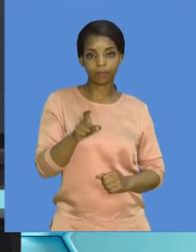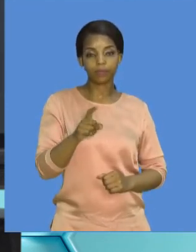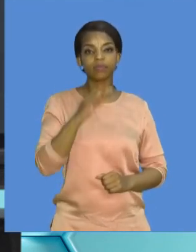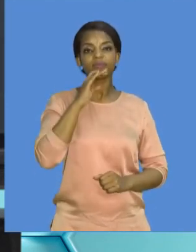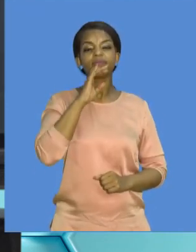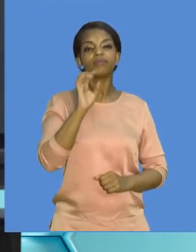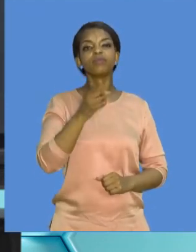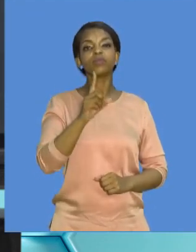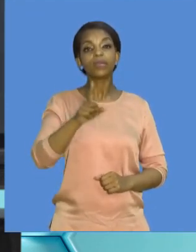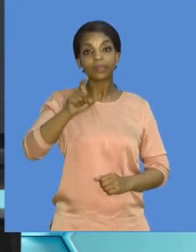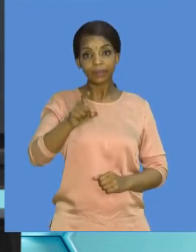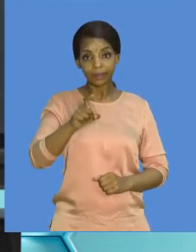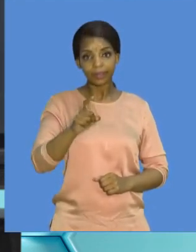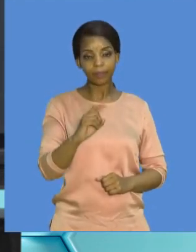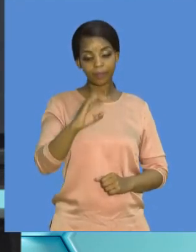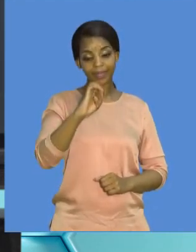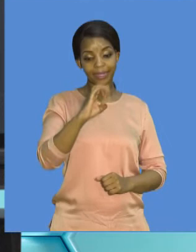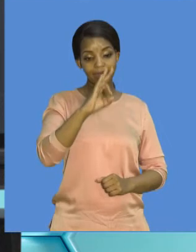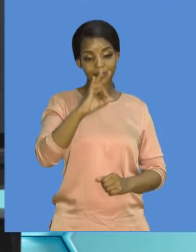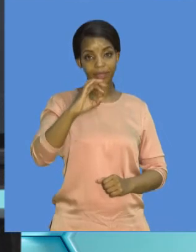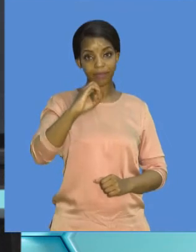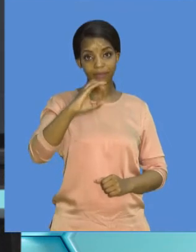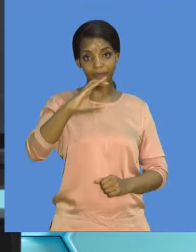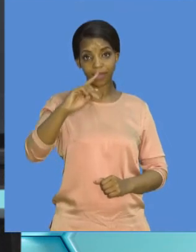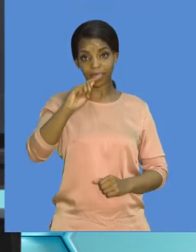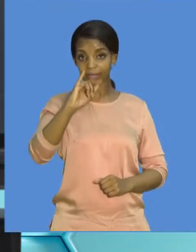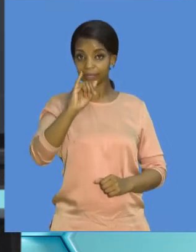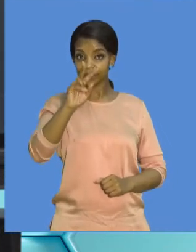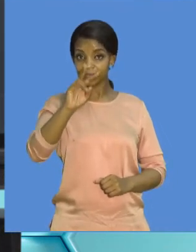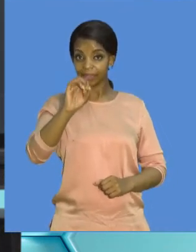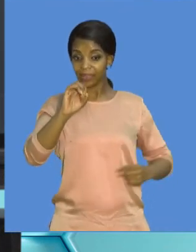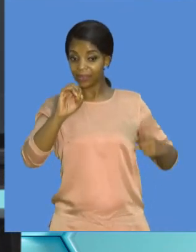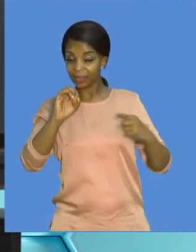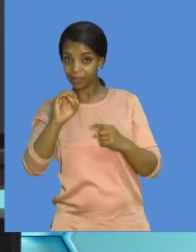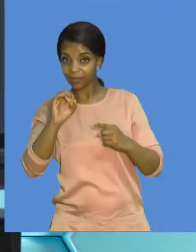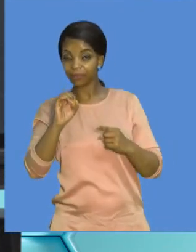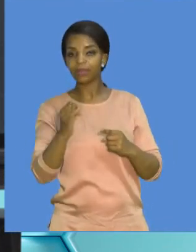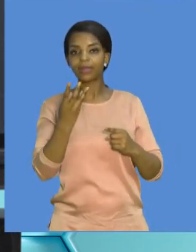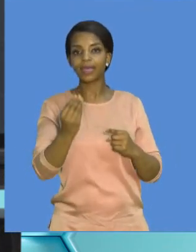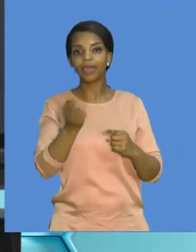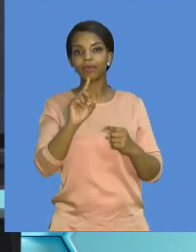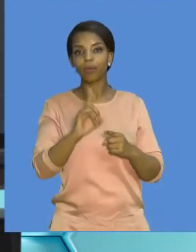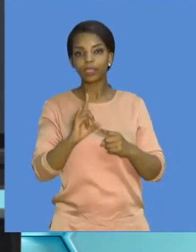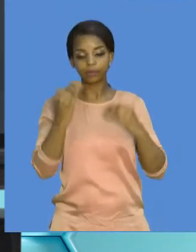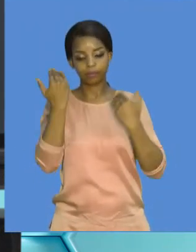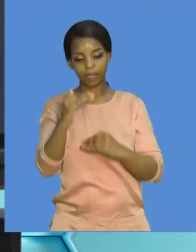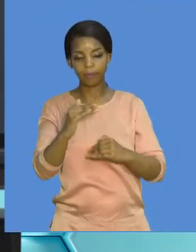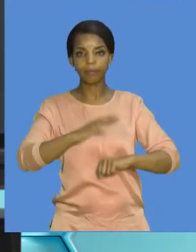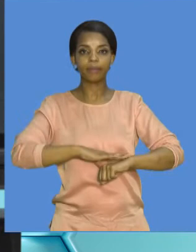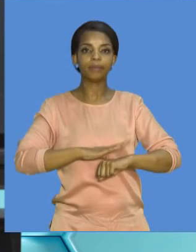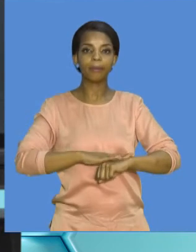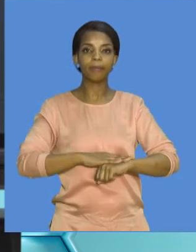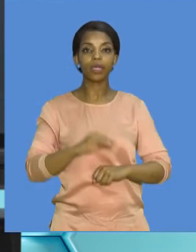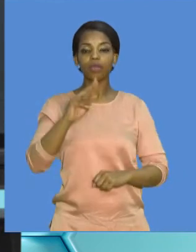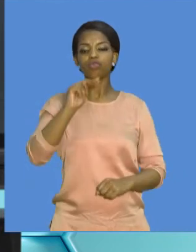the effective interest rate is what you get when you take into consideration the compounding period, and the